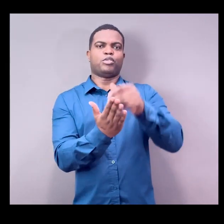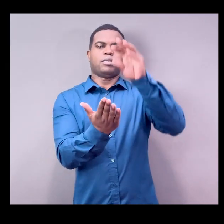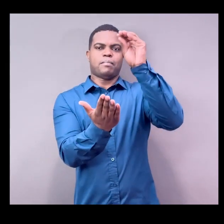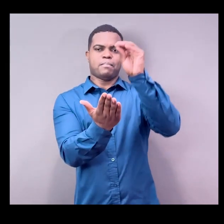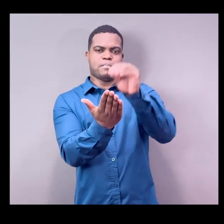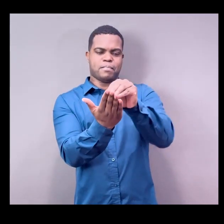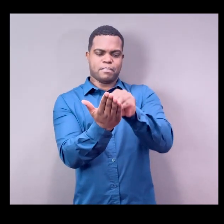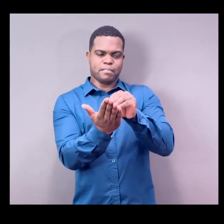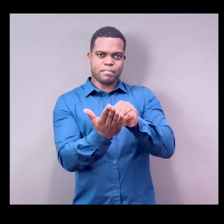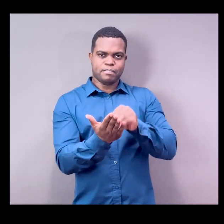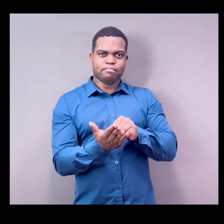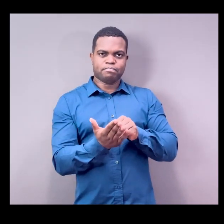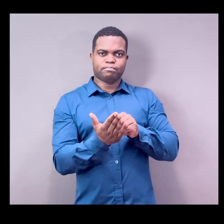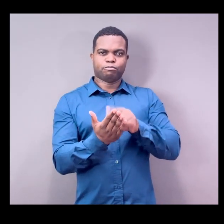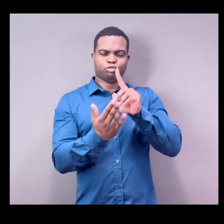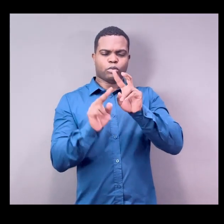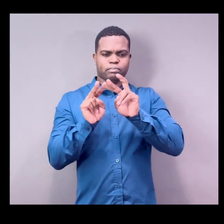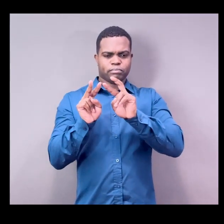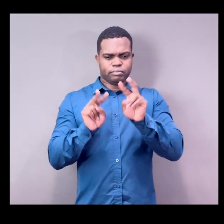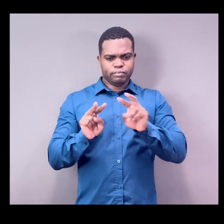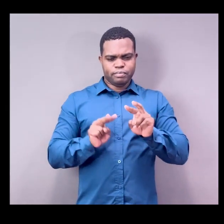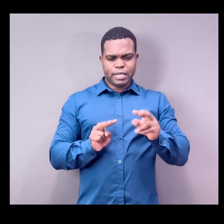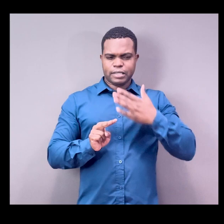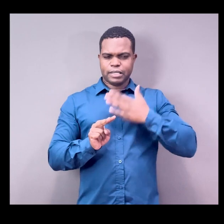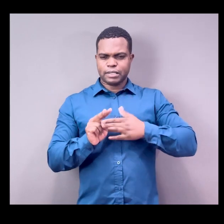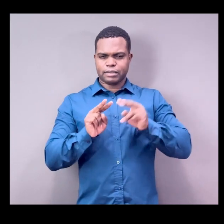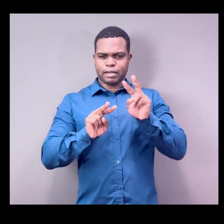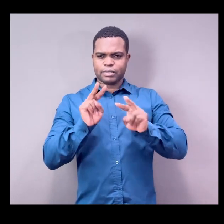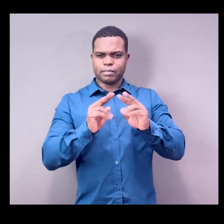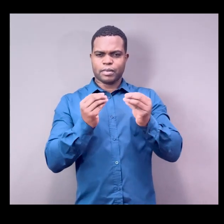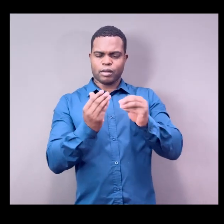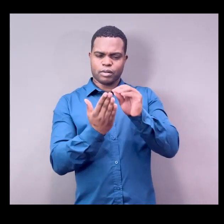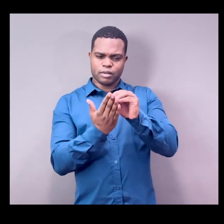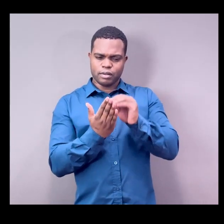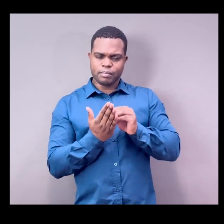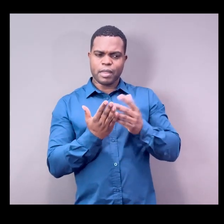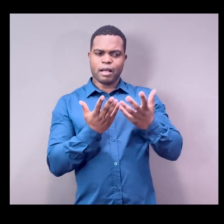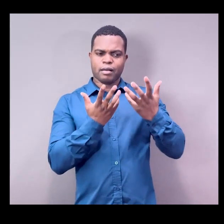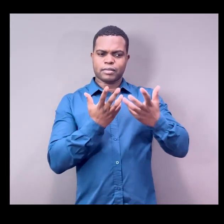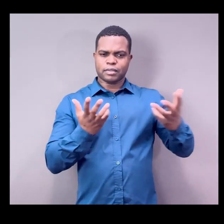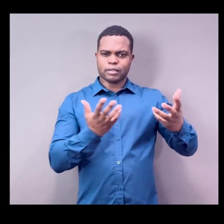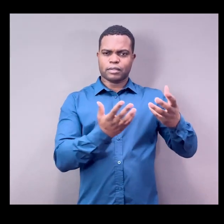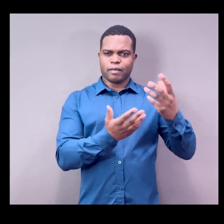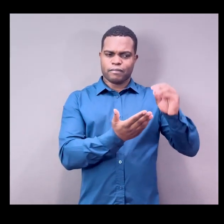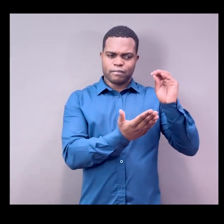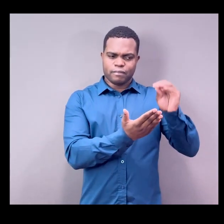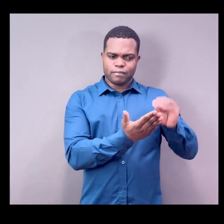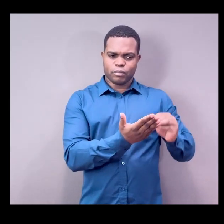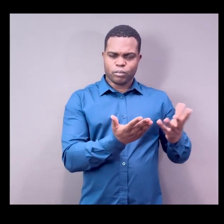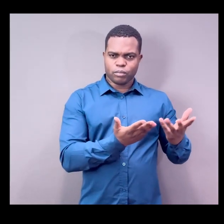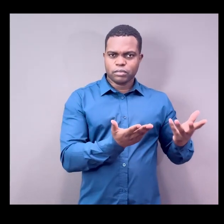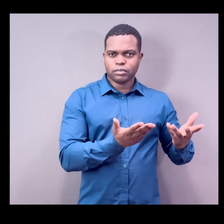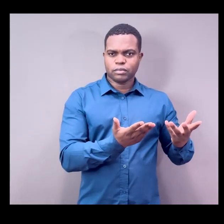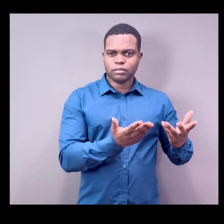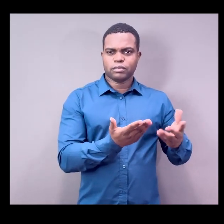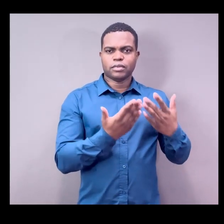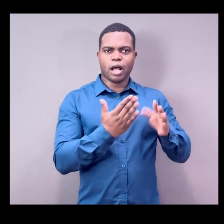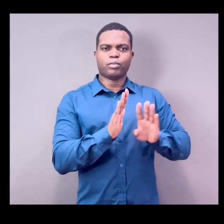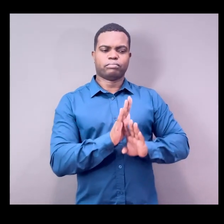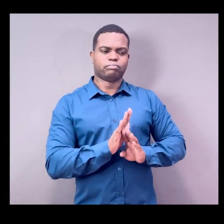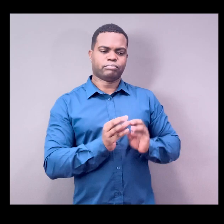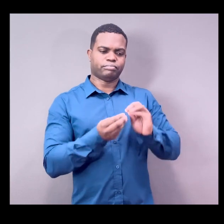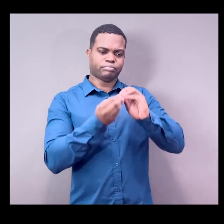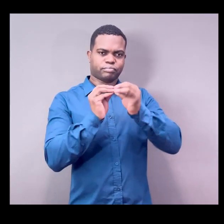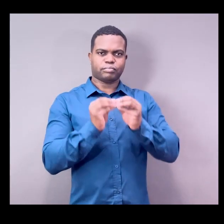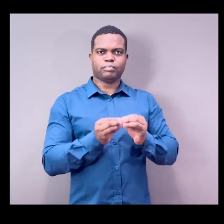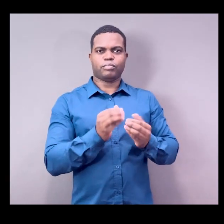using that information you have gotten through your needs assessment and assets mapping to develop the